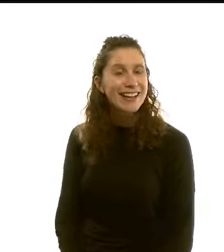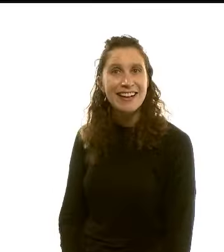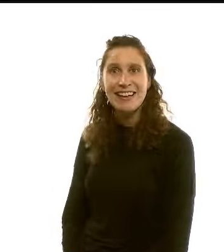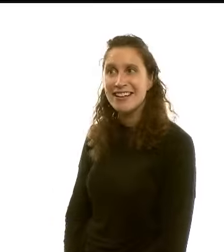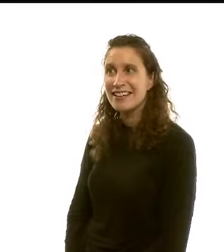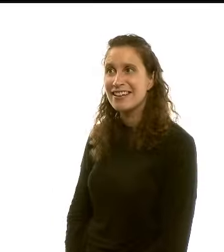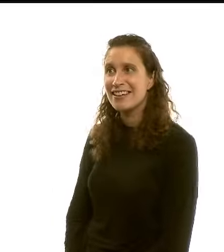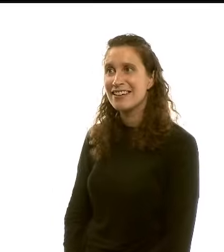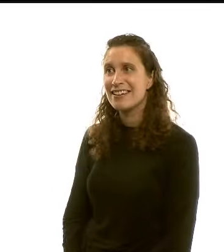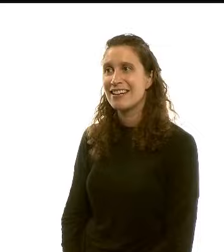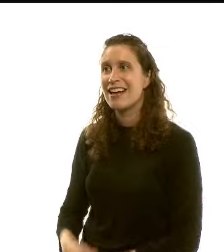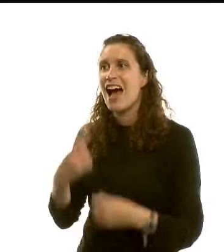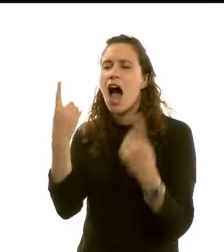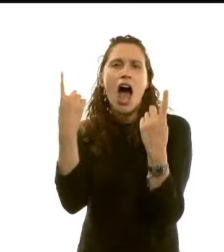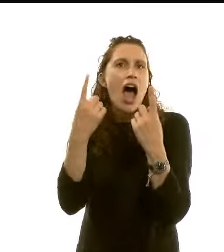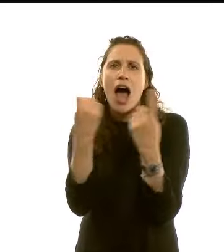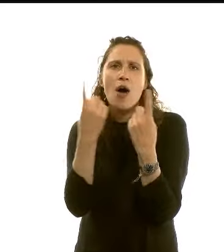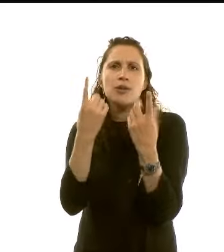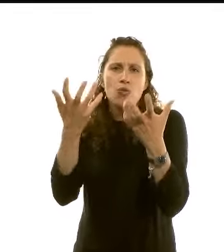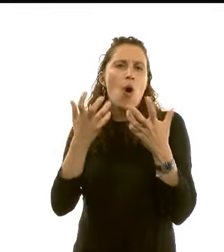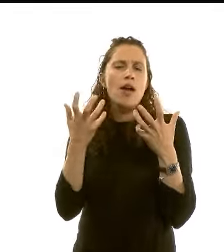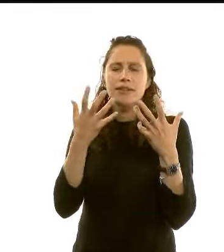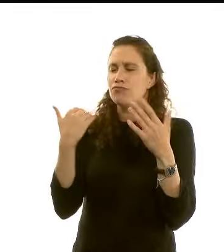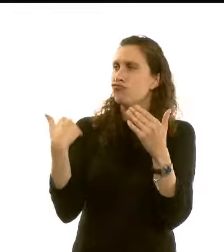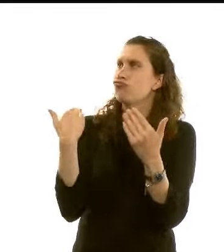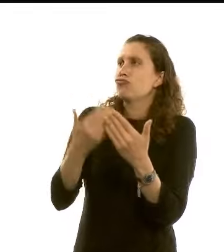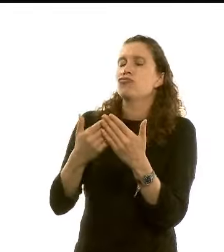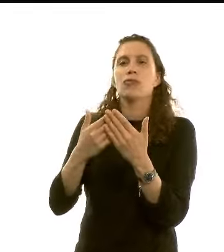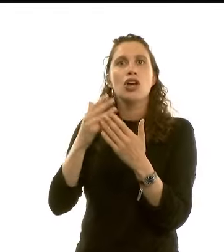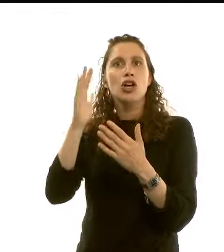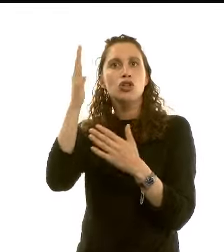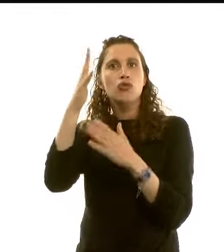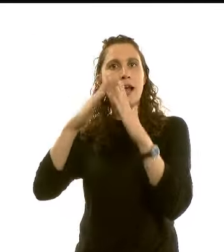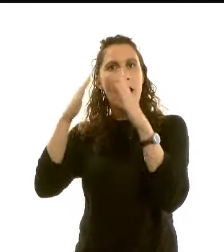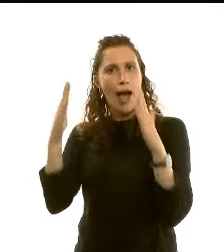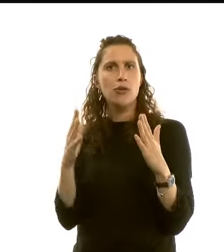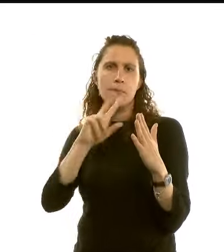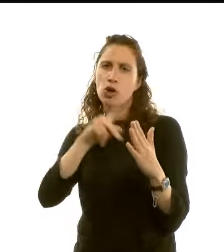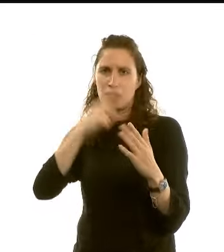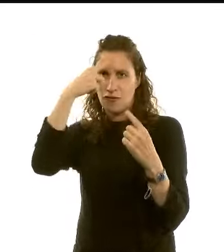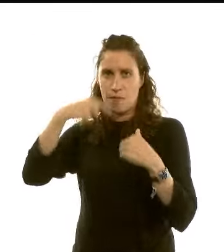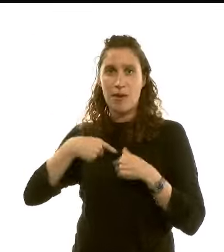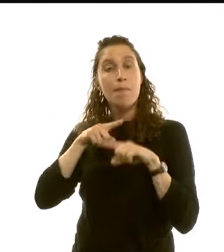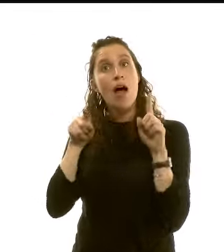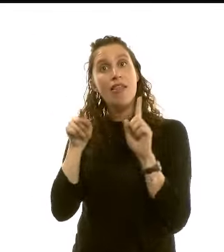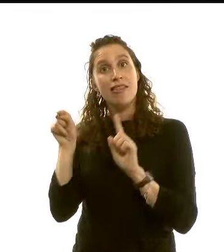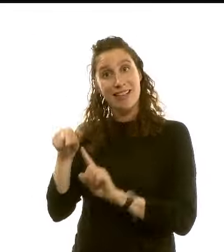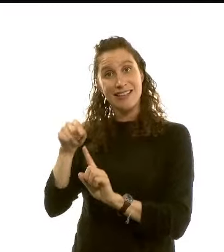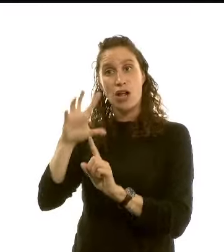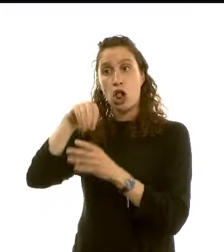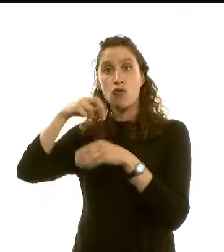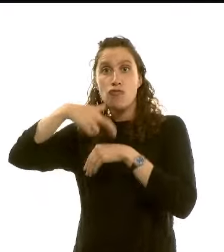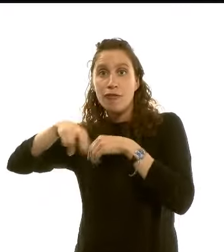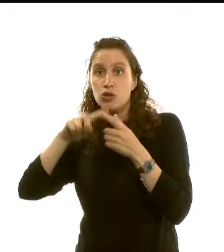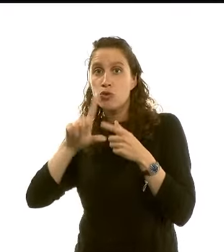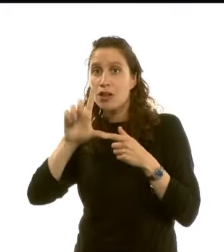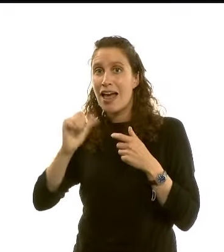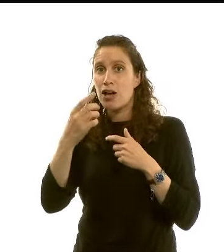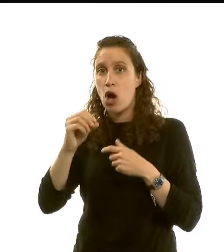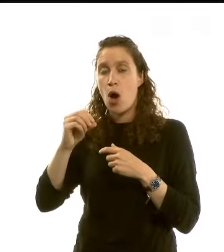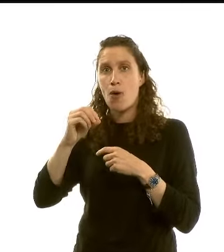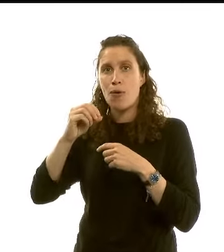Yeah, so I used to always want a treehouse, so it's very personal to me, but they're also incorporating some references to LEGO Master stuff in here. Yeah, so, which is